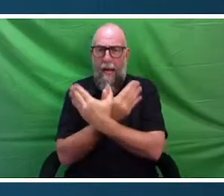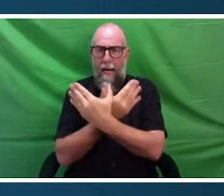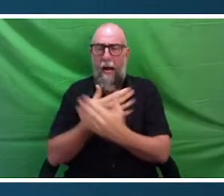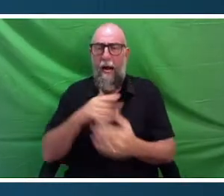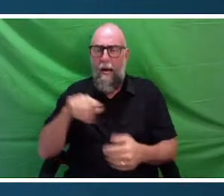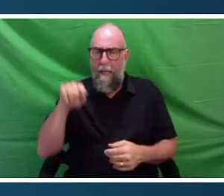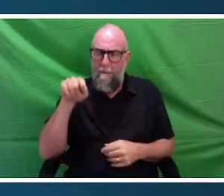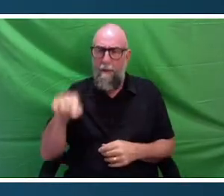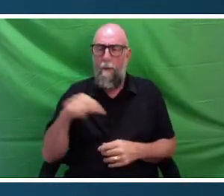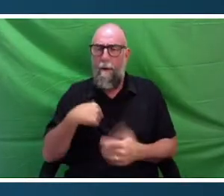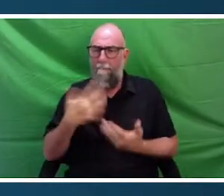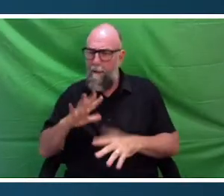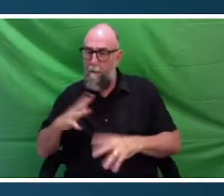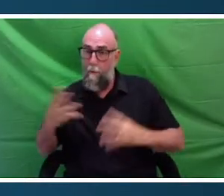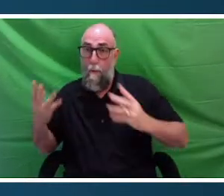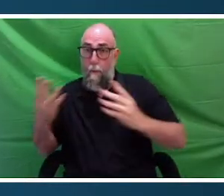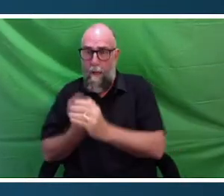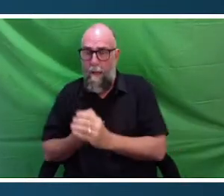in temporary camps.